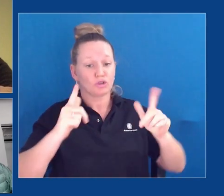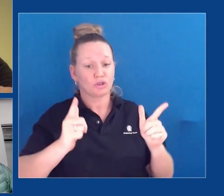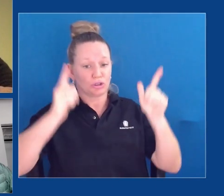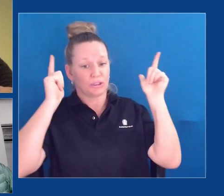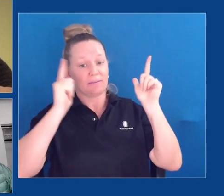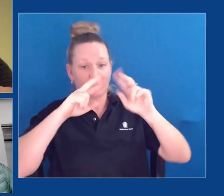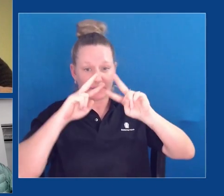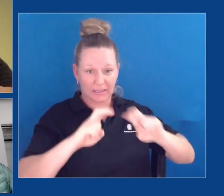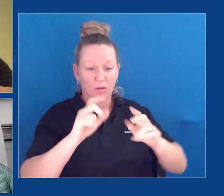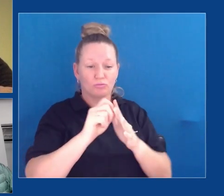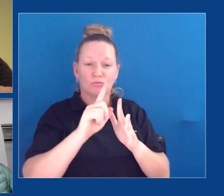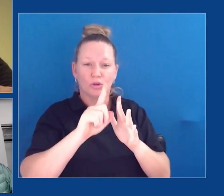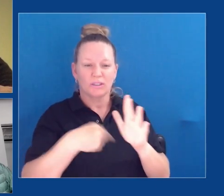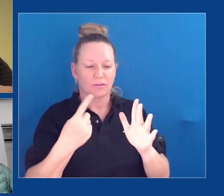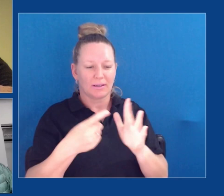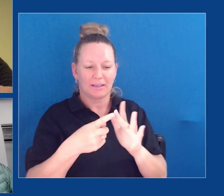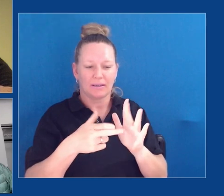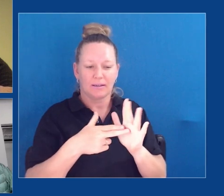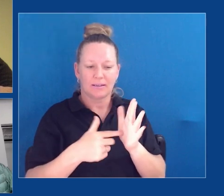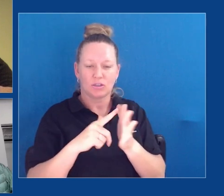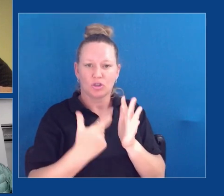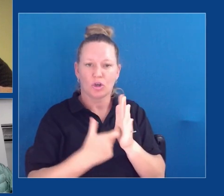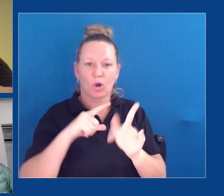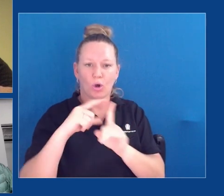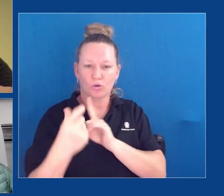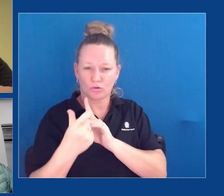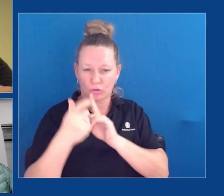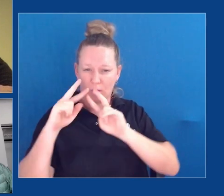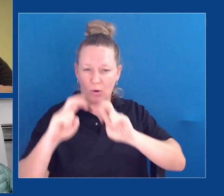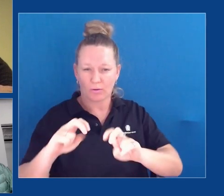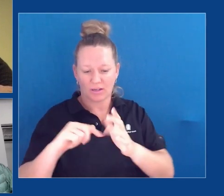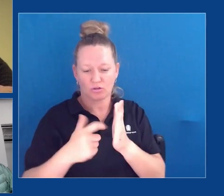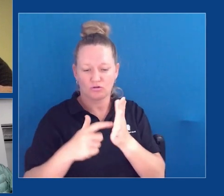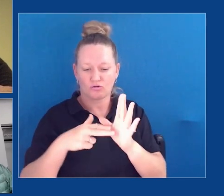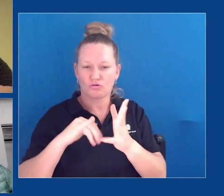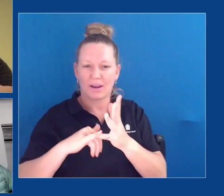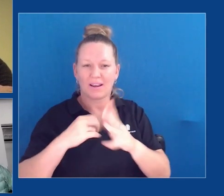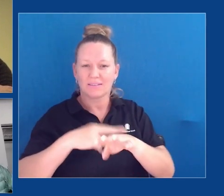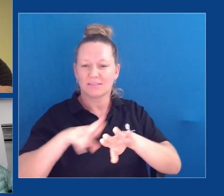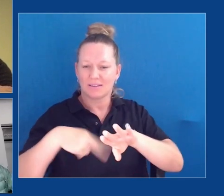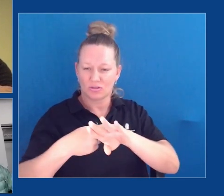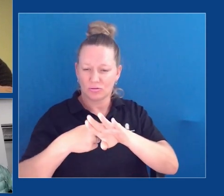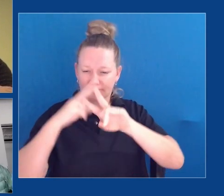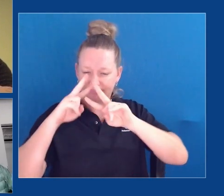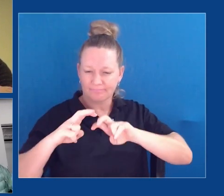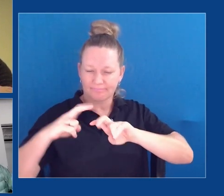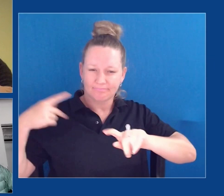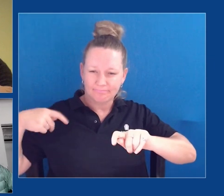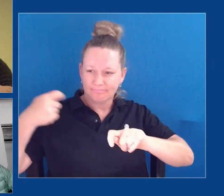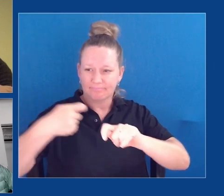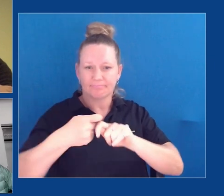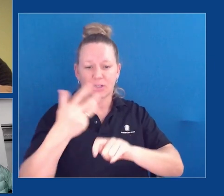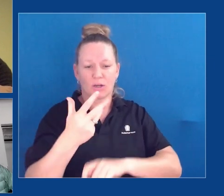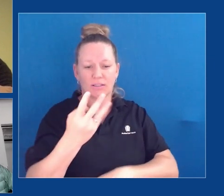the project Intercultural Inquiry in a Transnational Context, exploring the legacy of the 1948